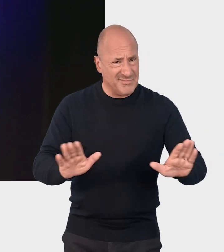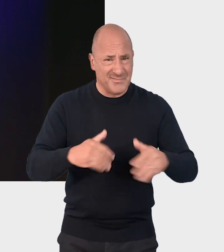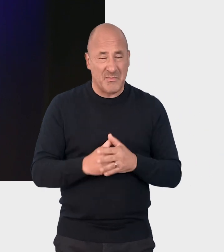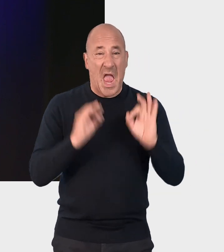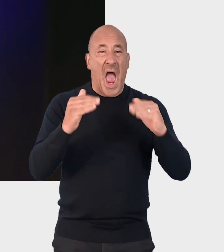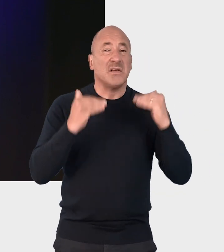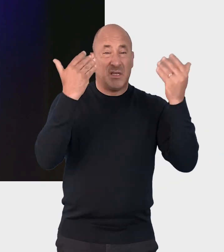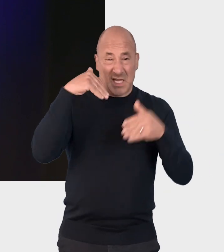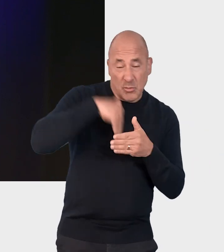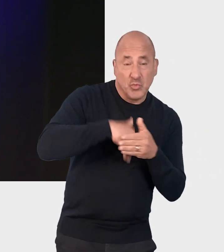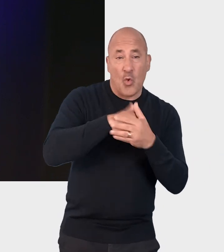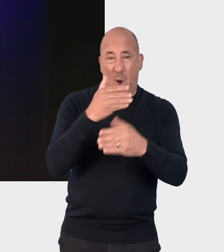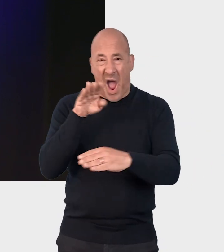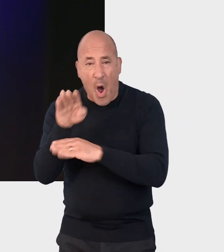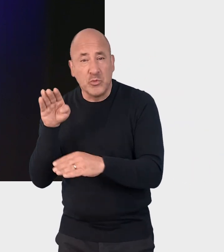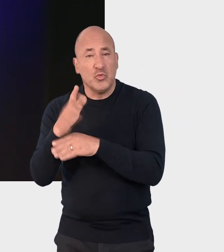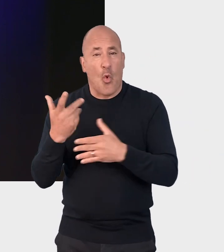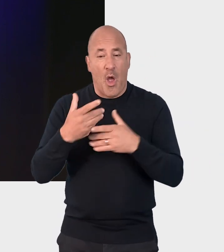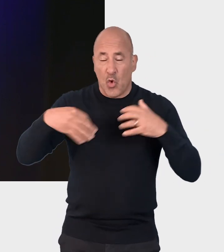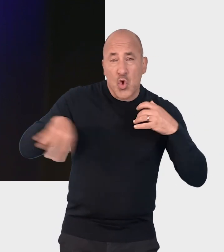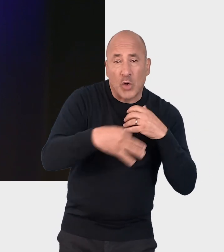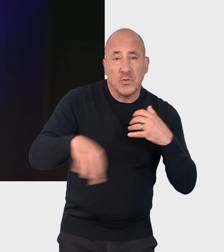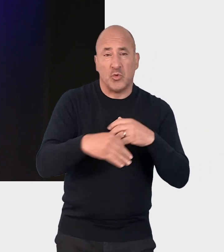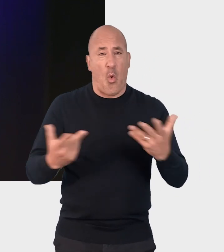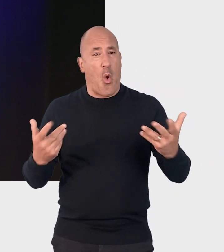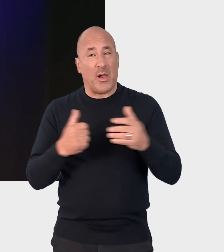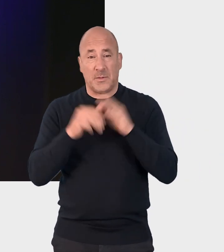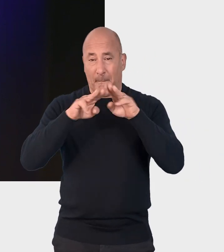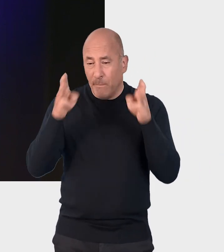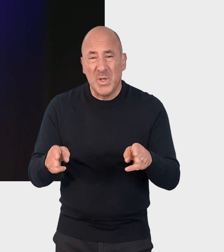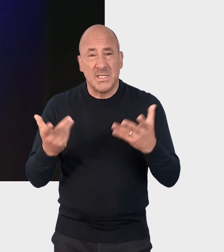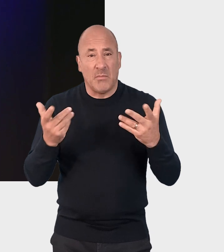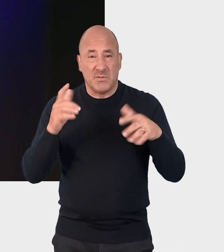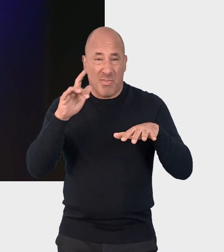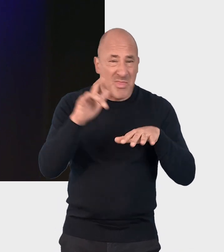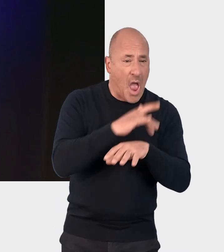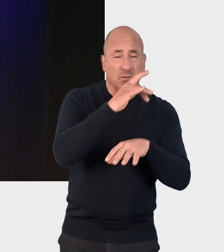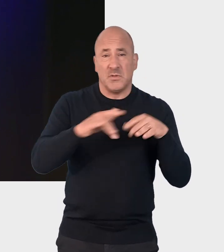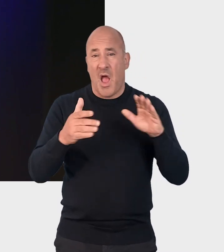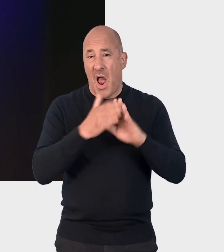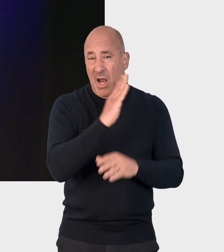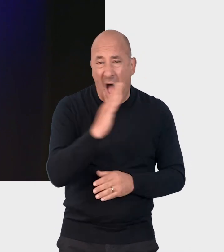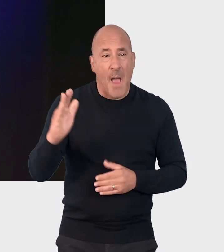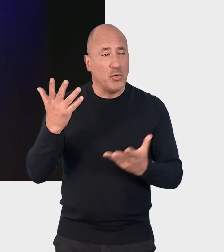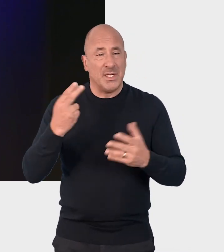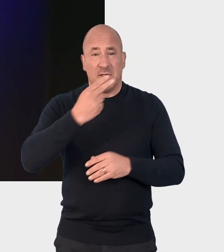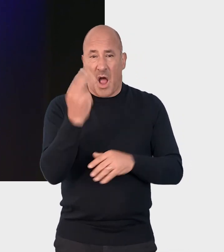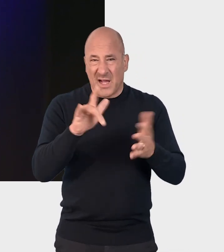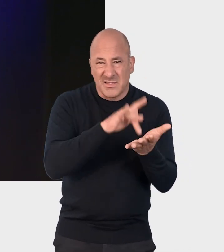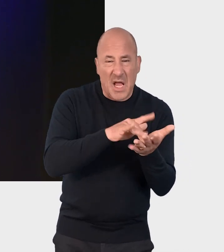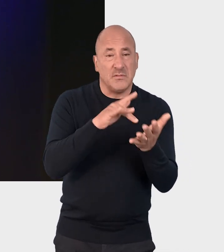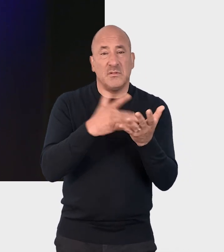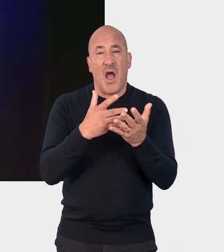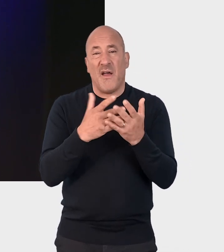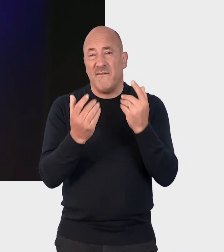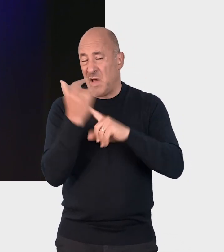gatekeepers. Excellence thrives indoors and outdoors, in concert halls, in museums, in theatres, in libraries, in